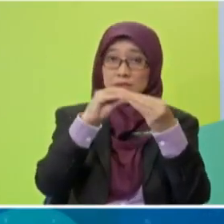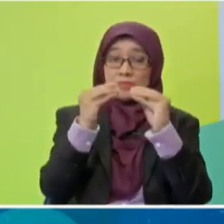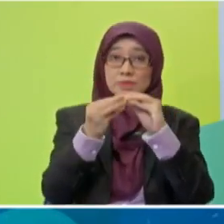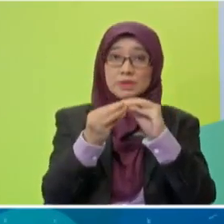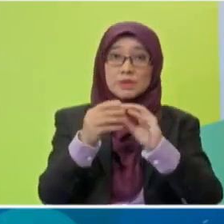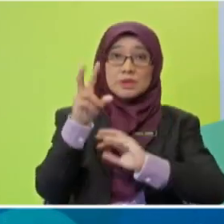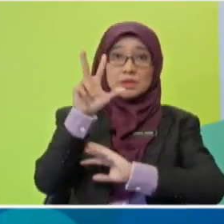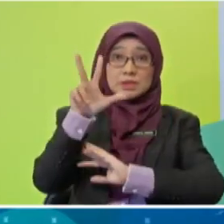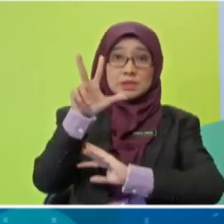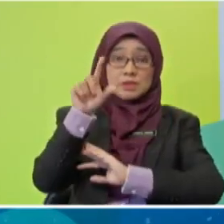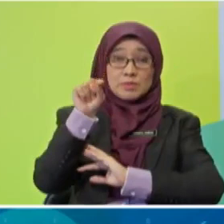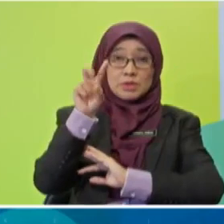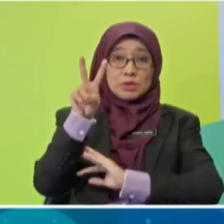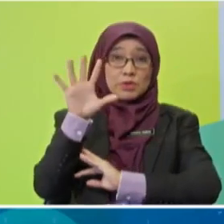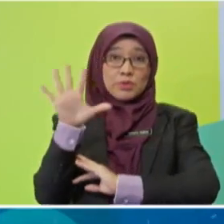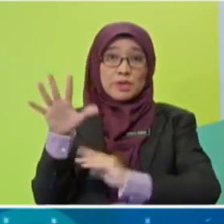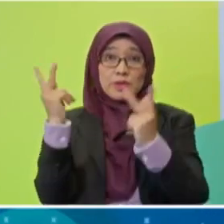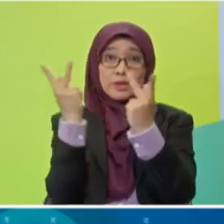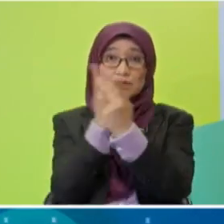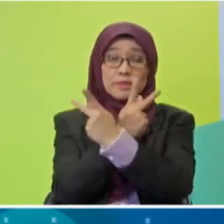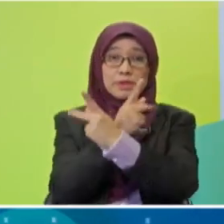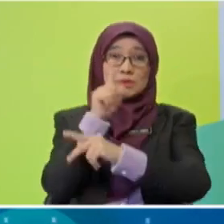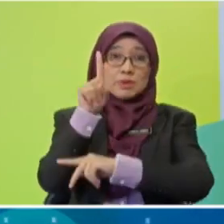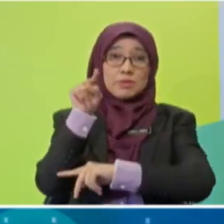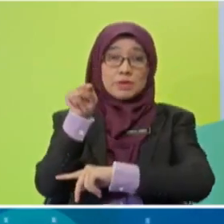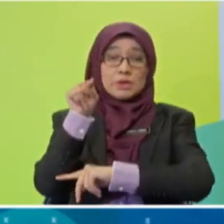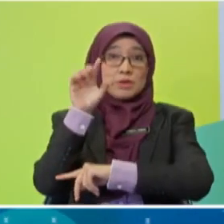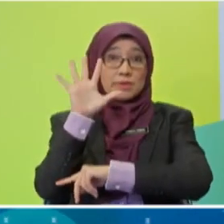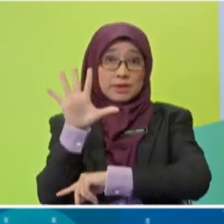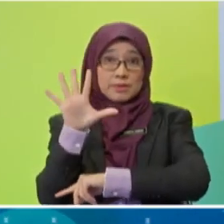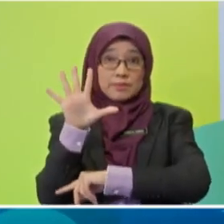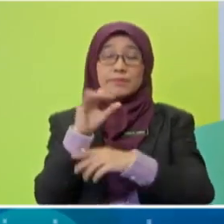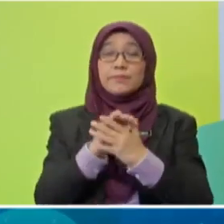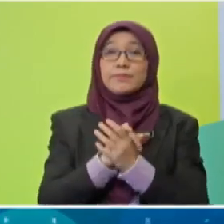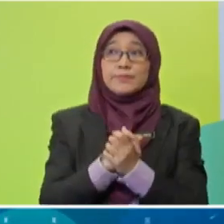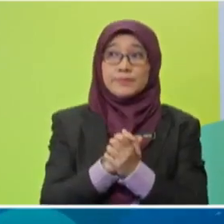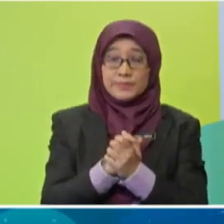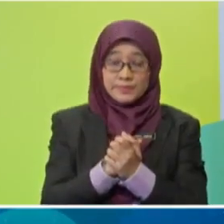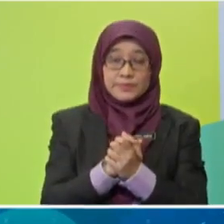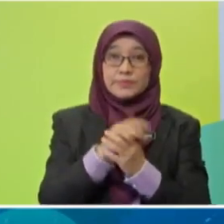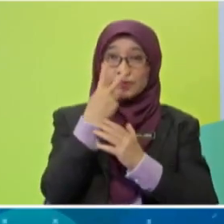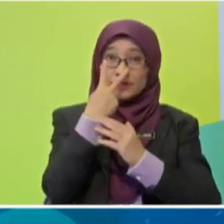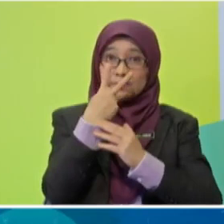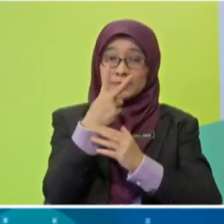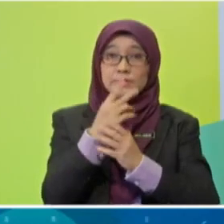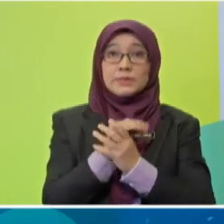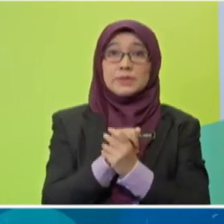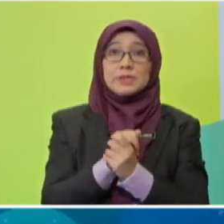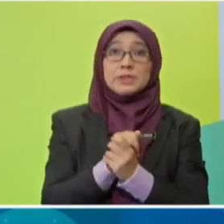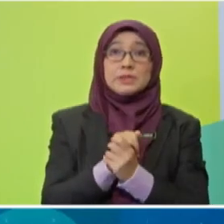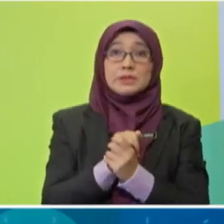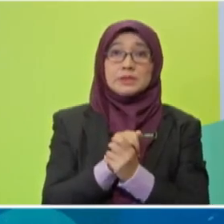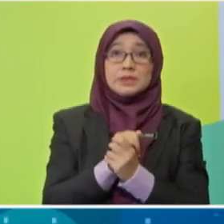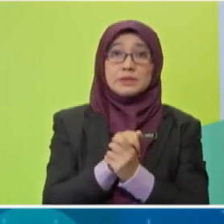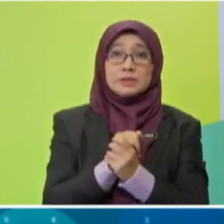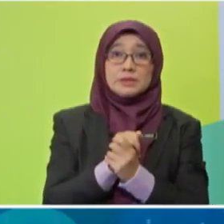is 3.25 multiplied by 1.5. Okay, let's look at this. Okay, 3.25. It is